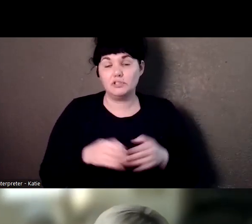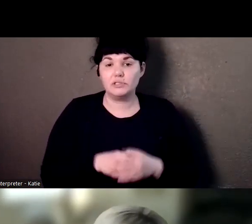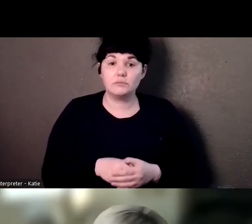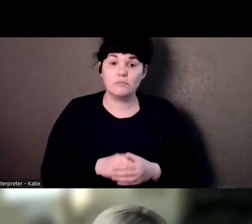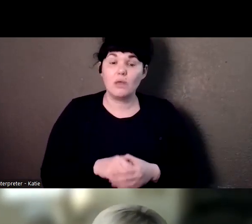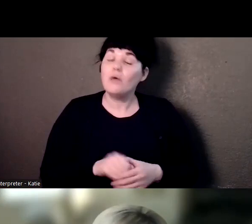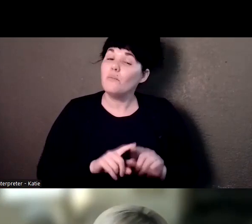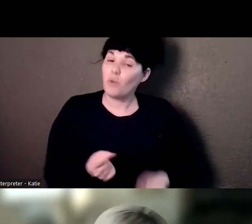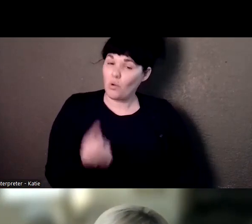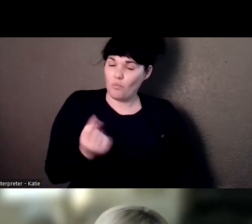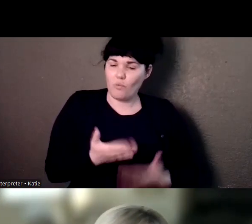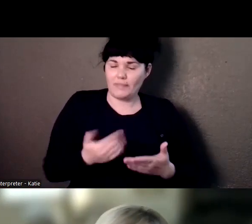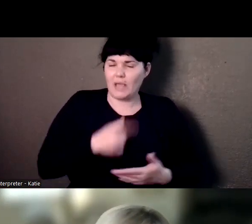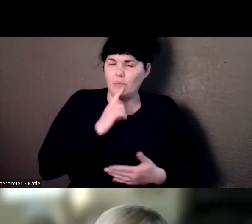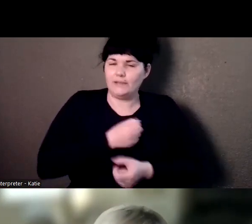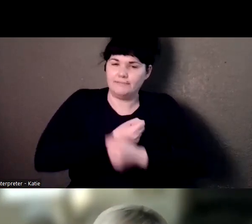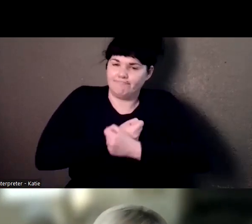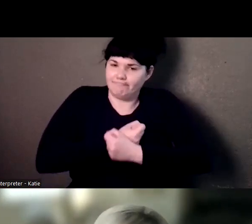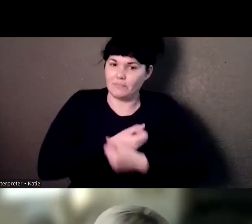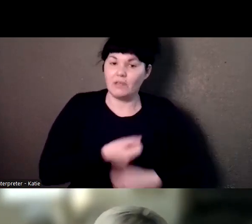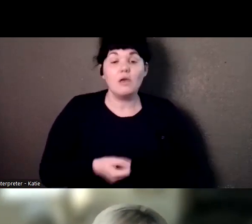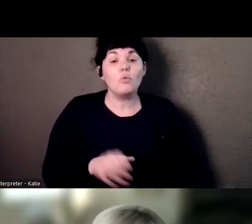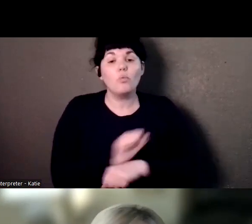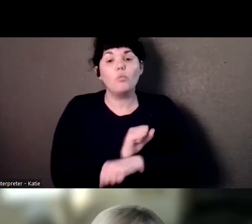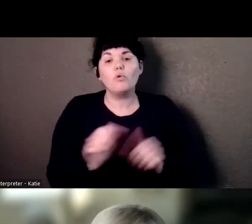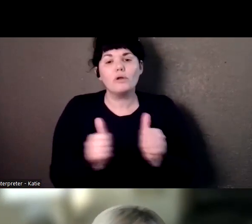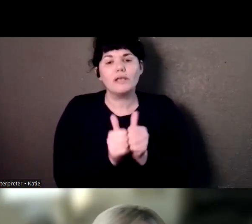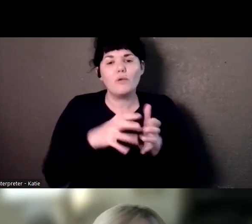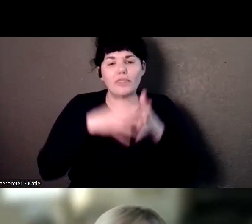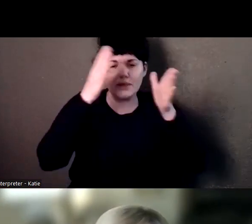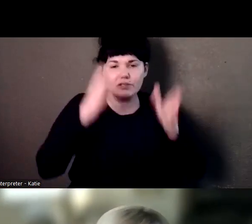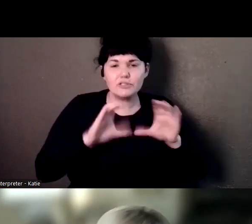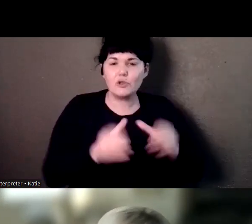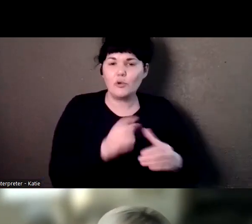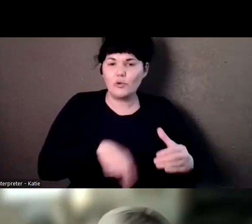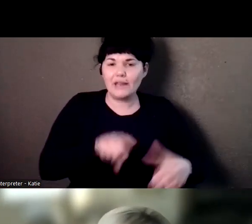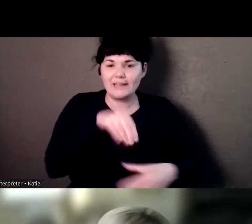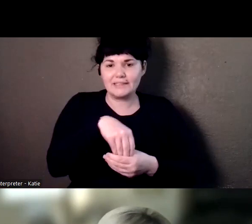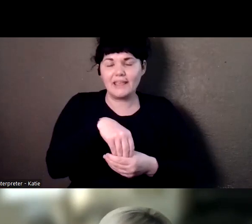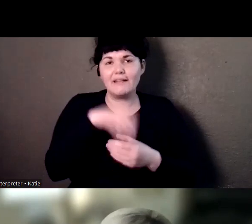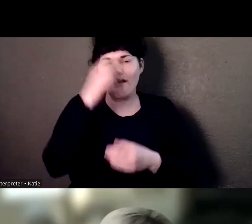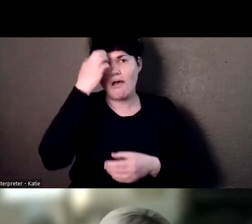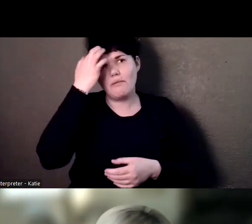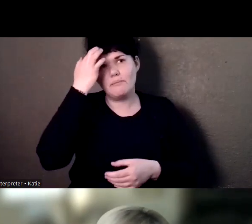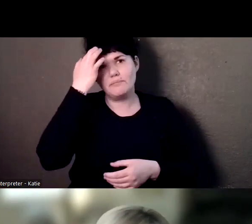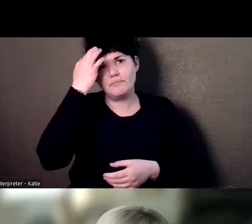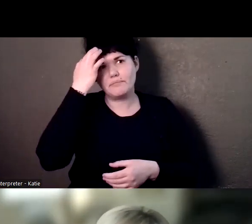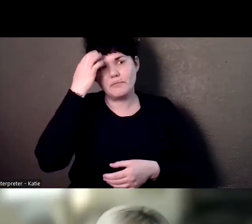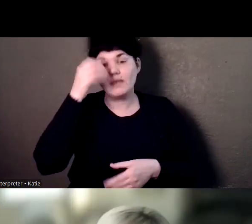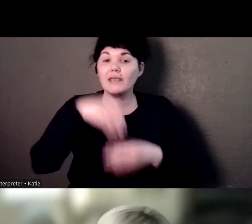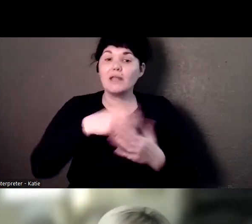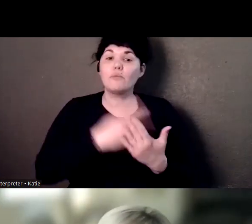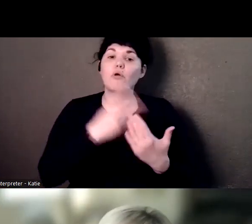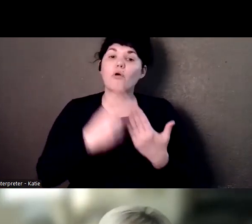as a radiologic technologist was working with the students who were in a program from the